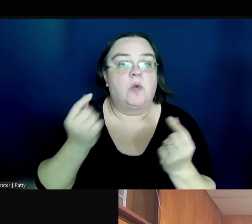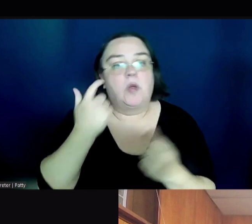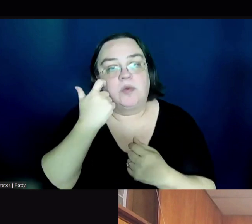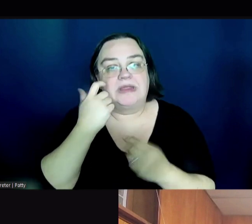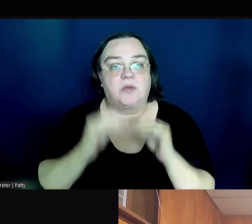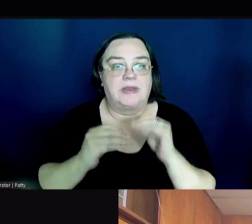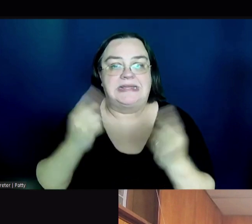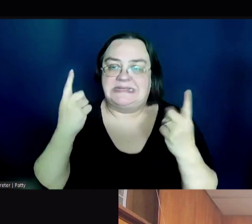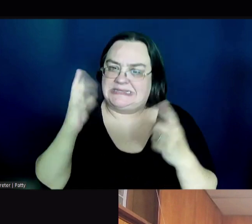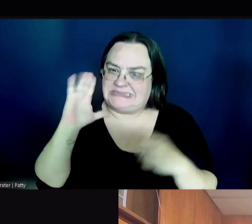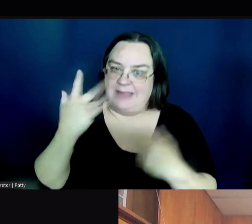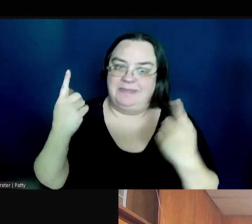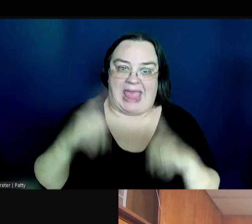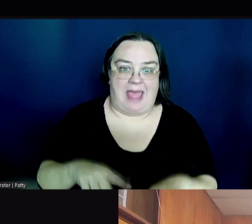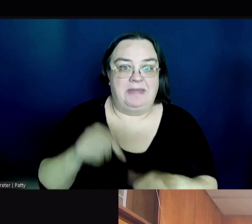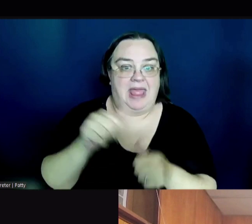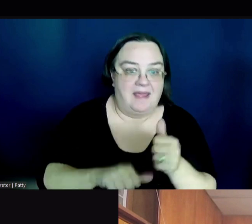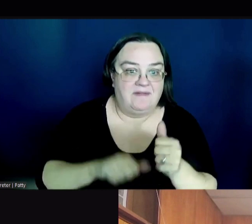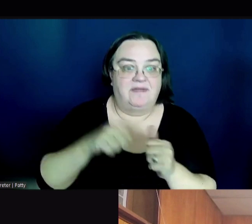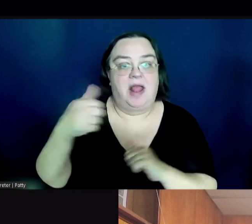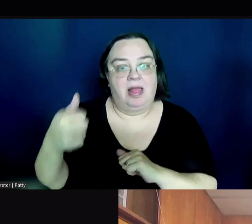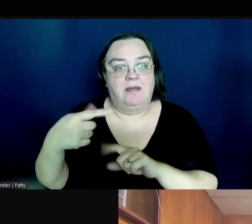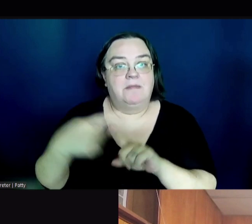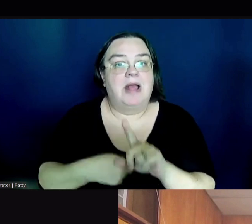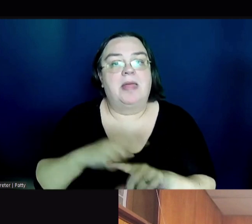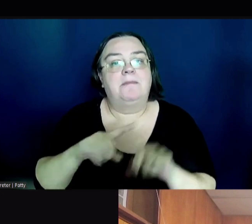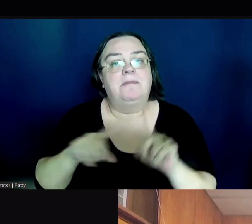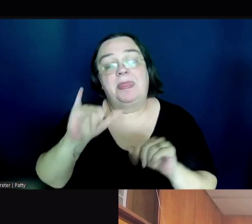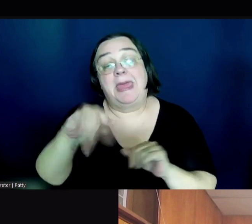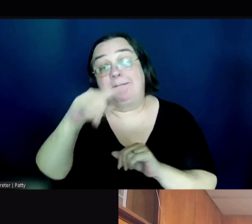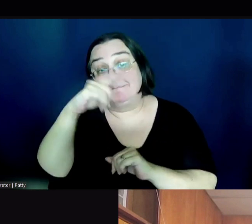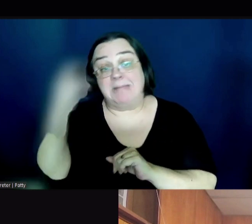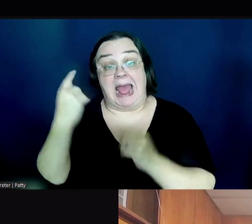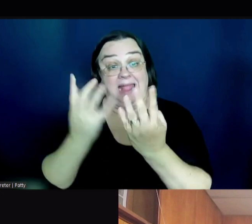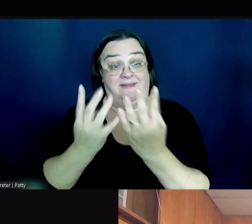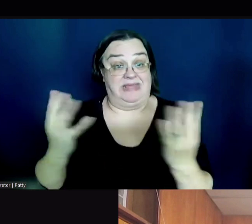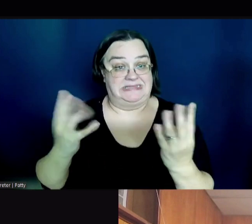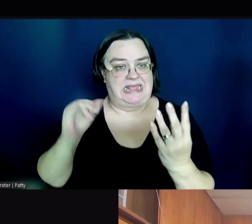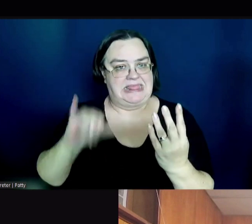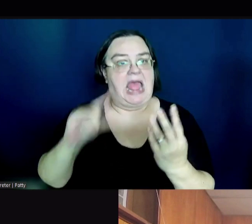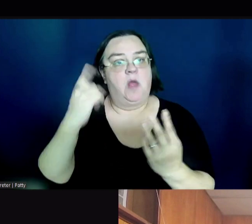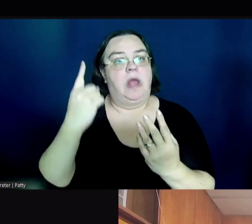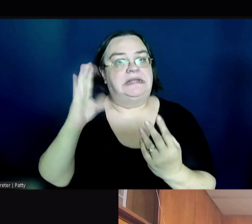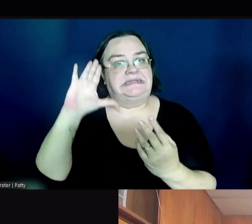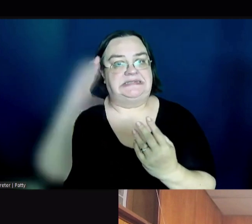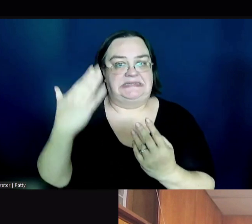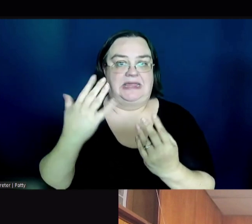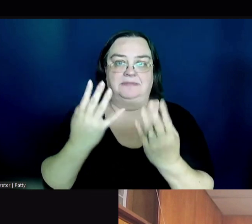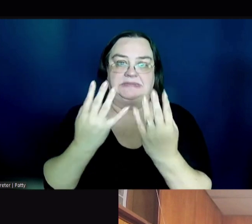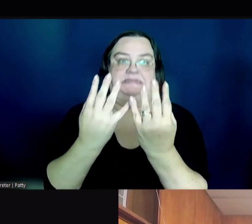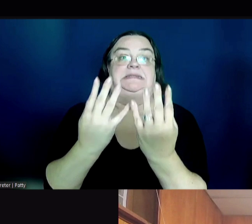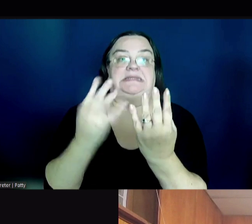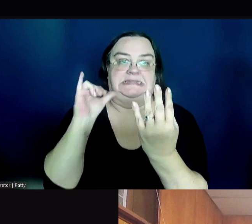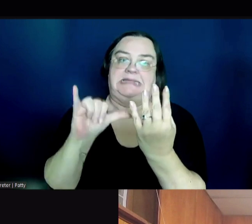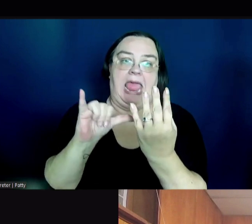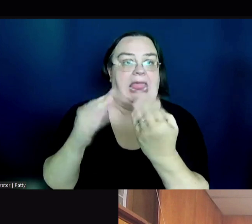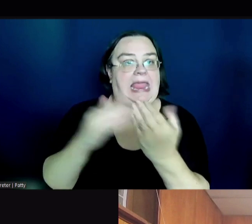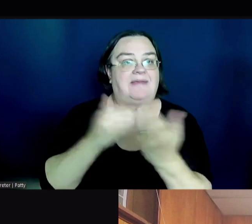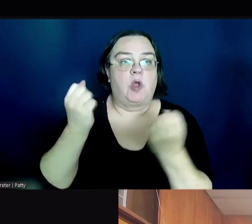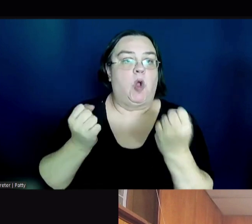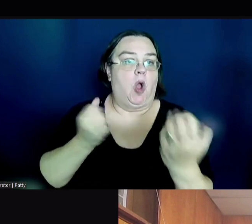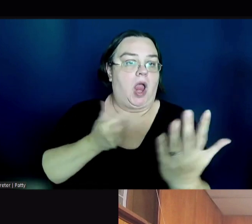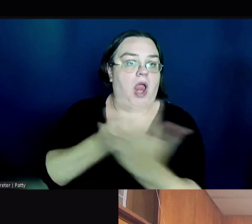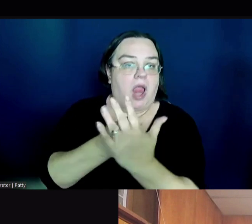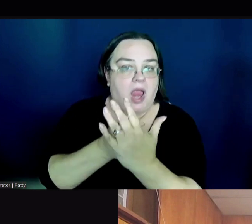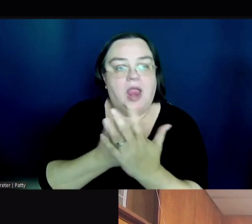month. But the black fencing is the one that seems to stand even when cars hit it. And unfortunately, that's a corridor